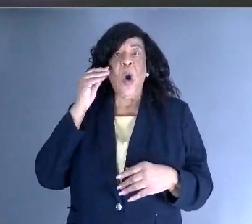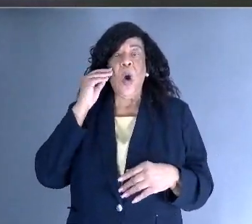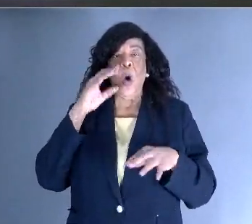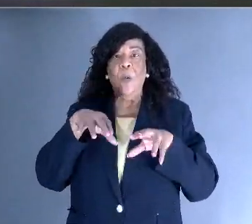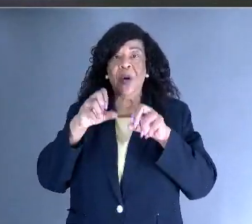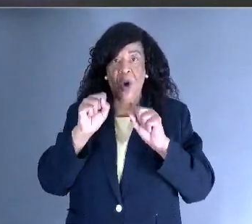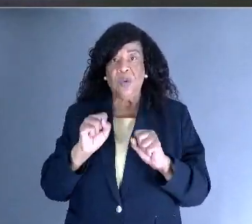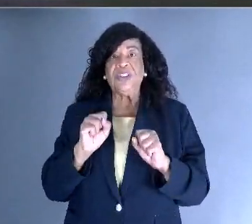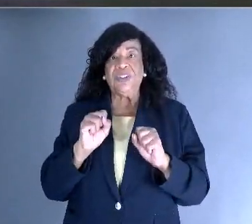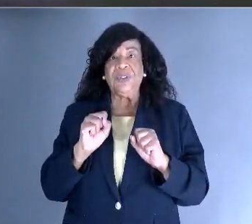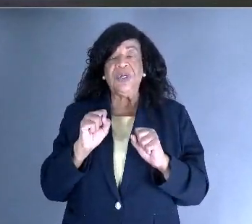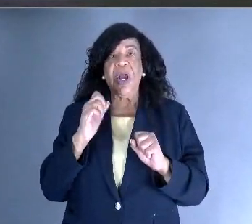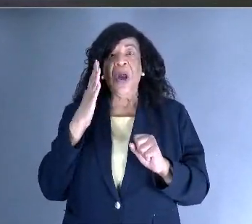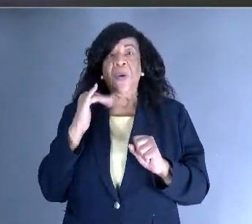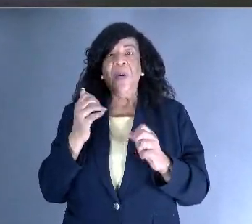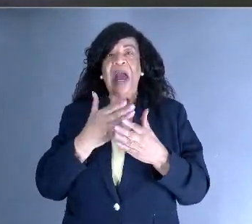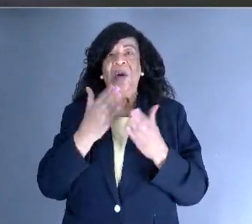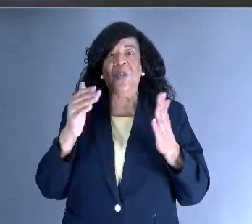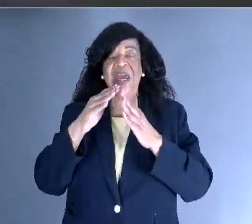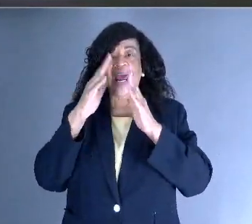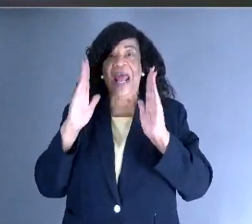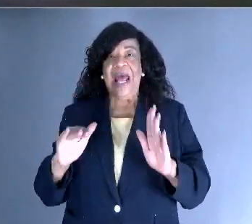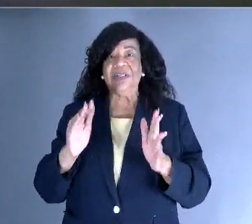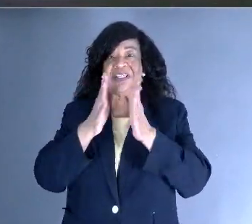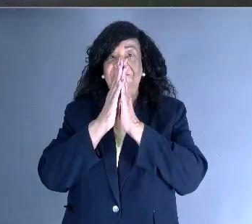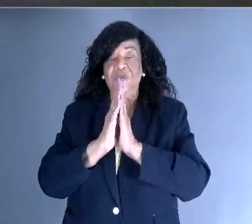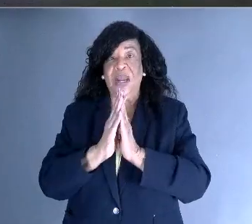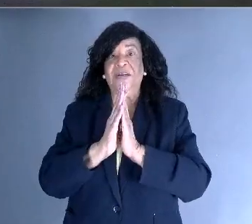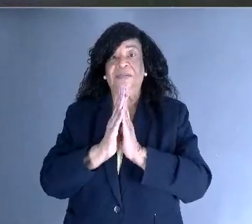because we are a house of prayer